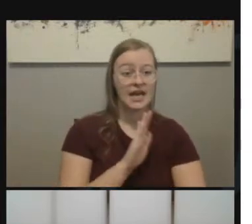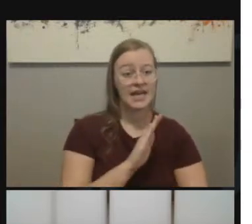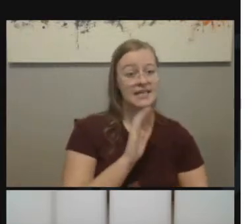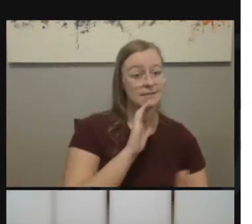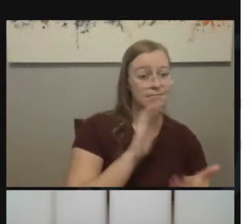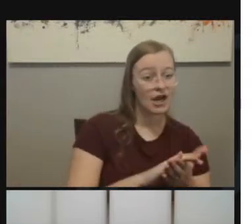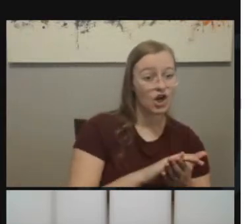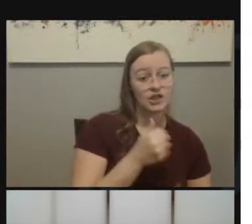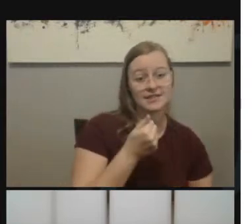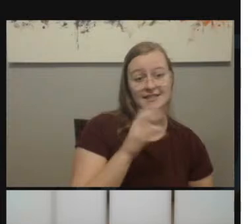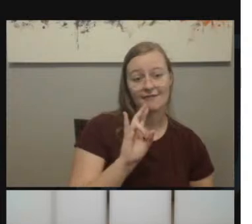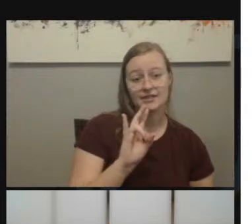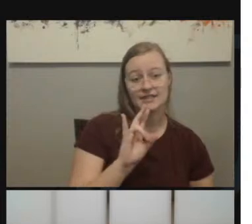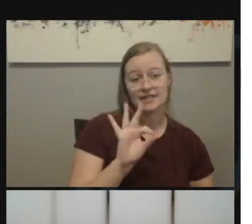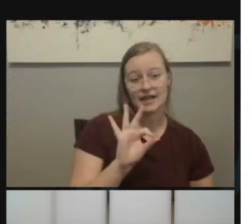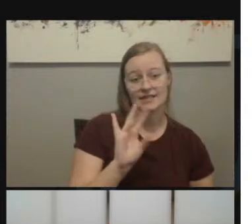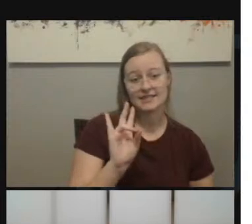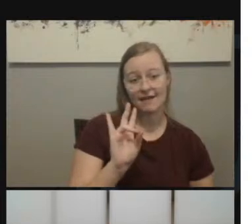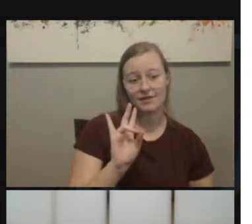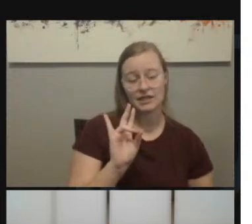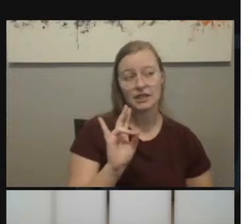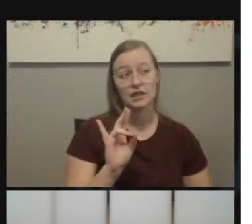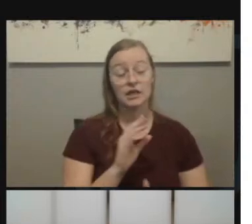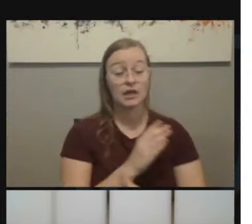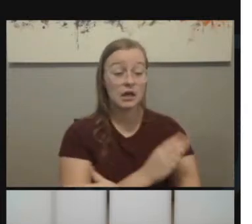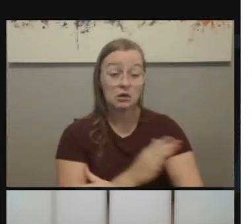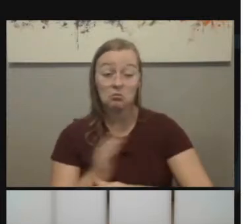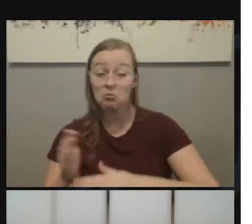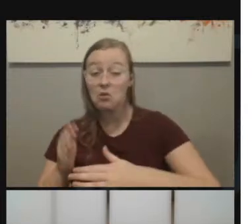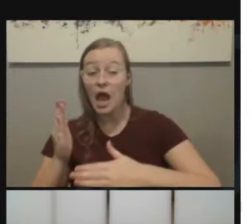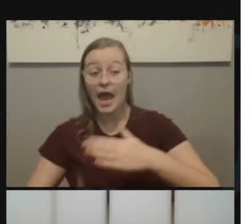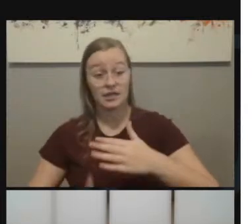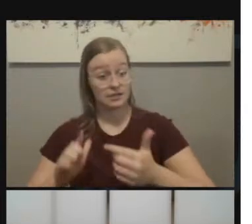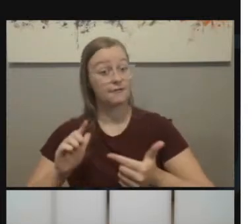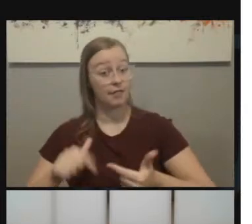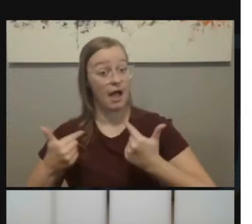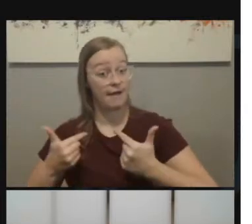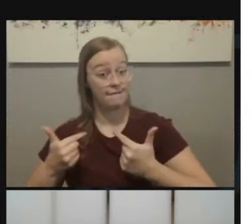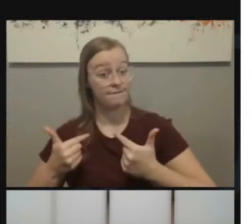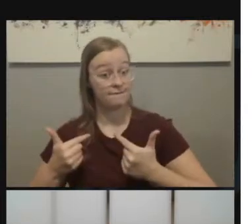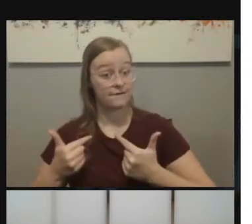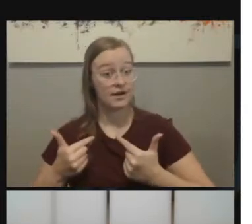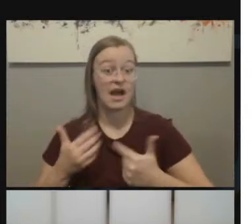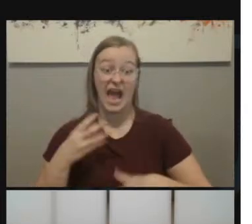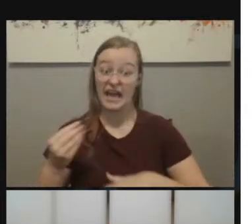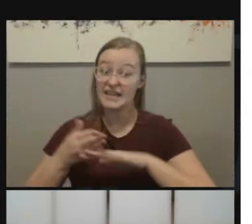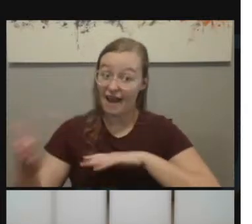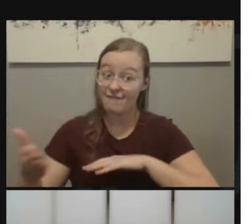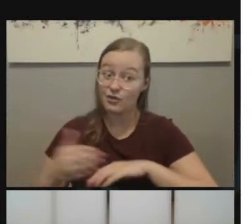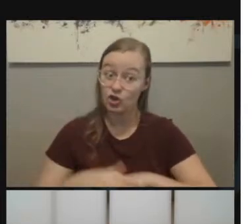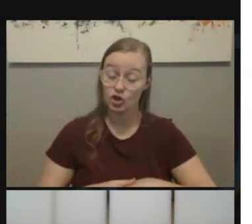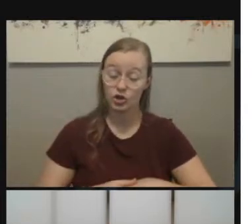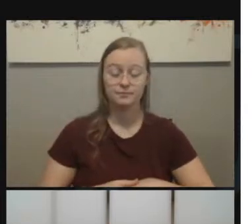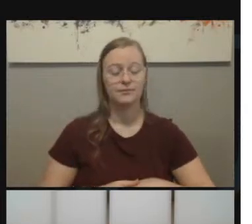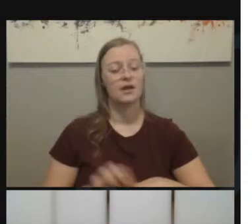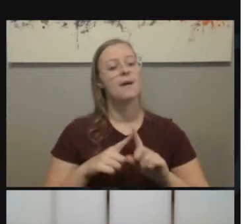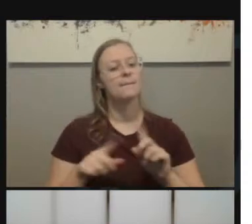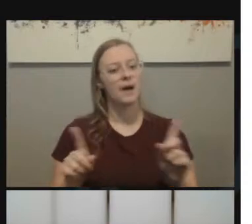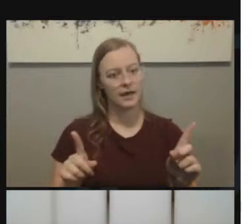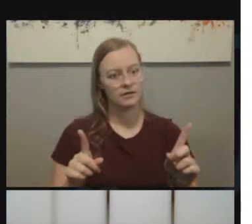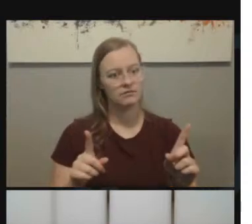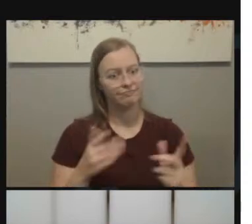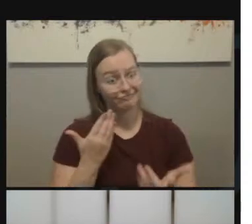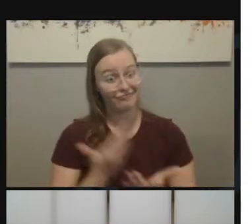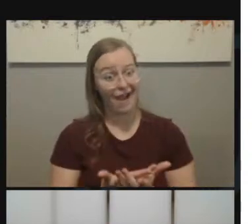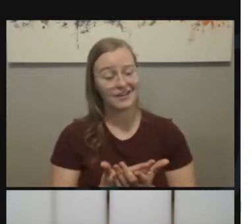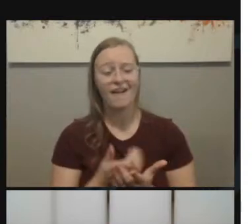in 1797 to the end of his life and afterward. But in fact, there are a